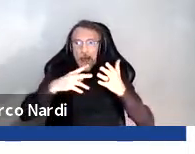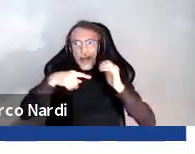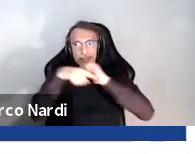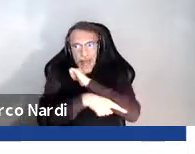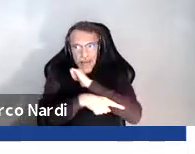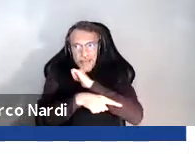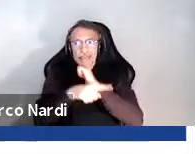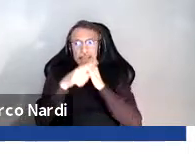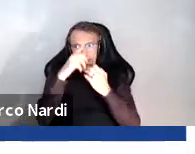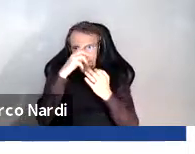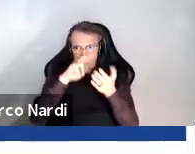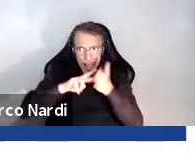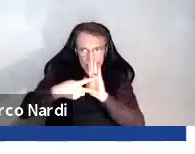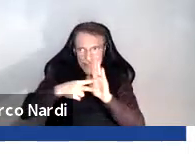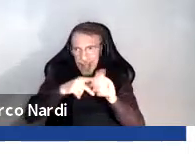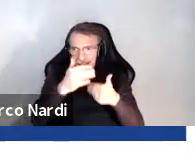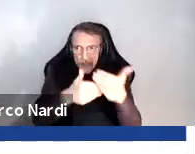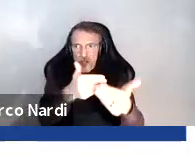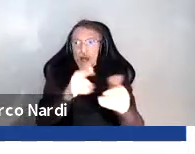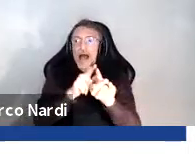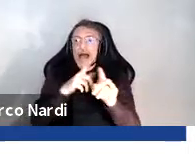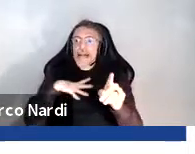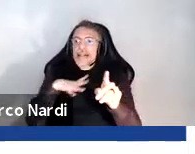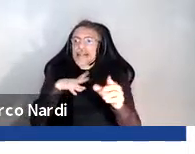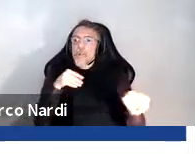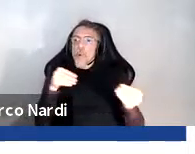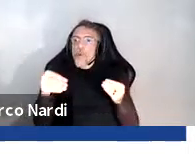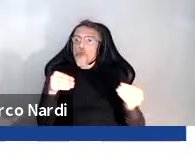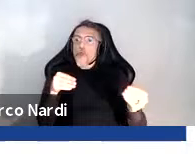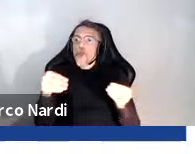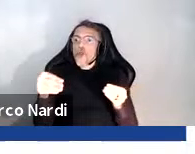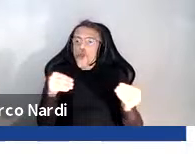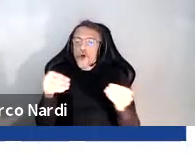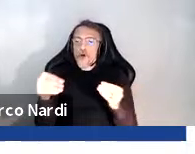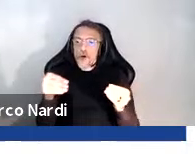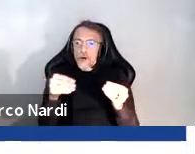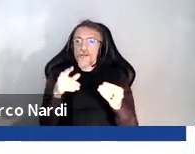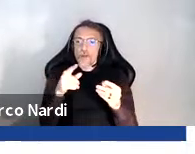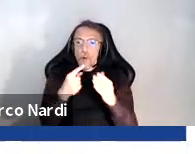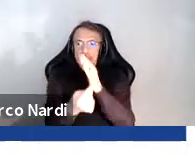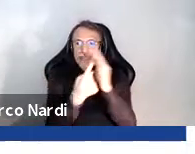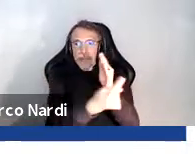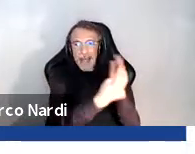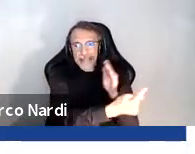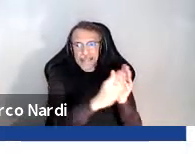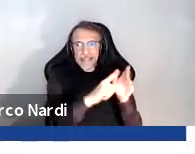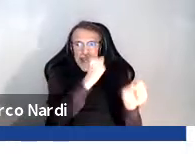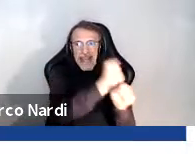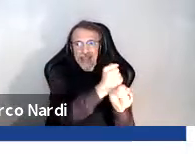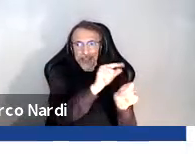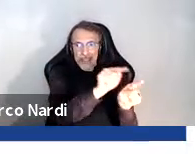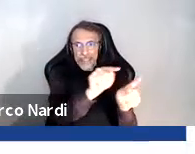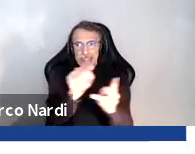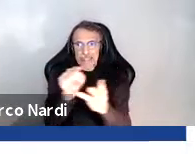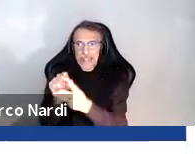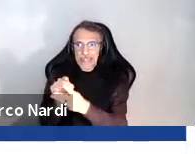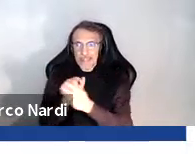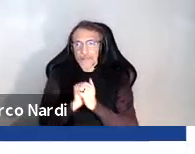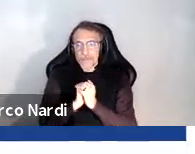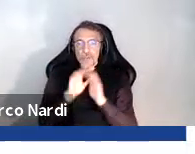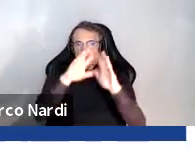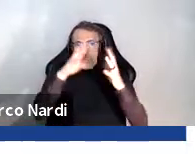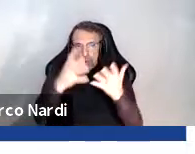needs to have more leeway, independence, agency in determining